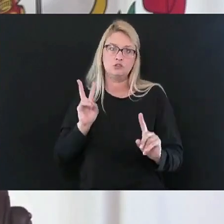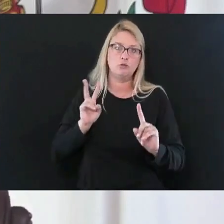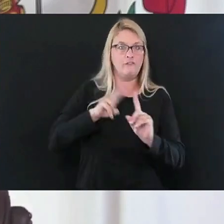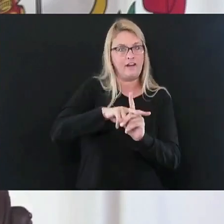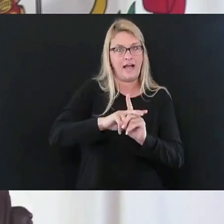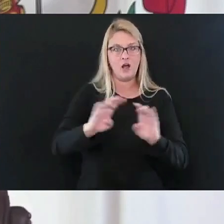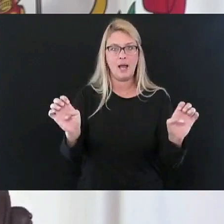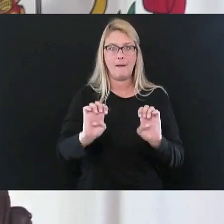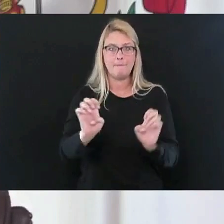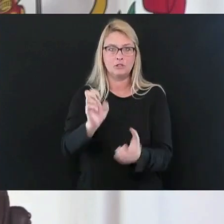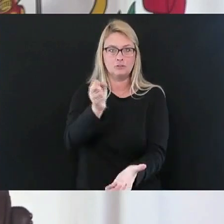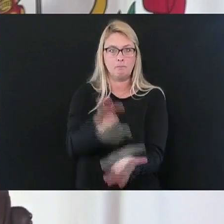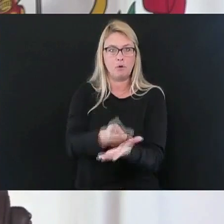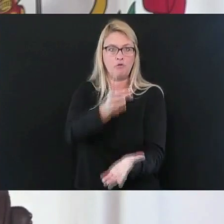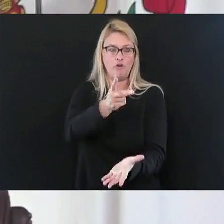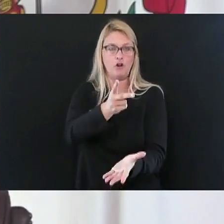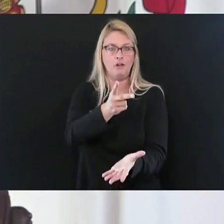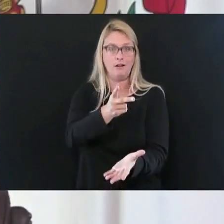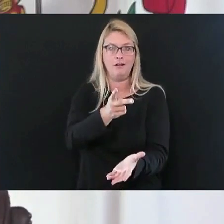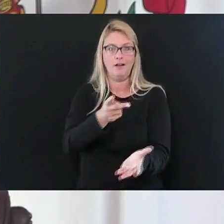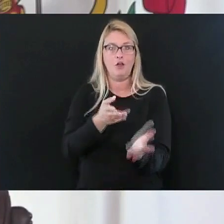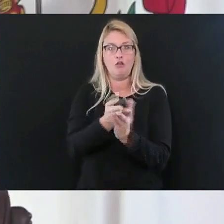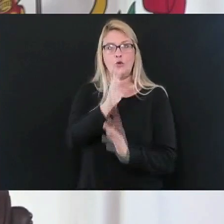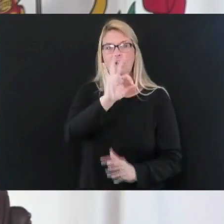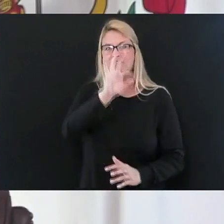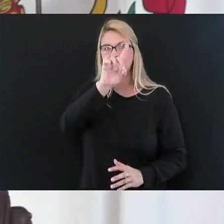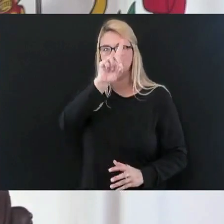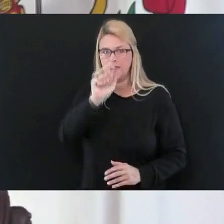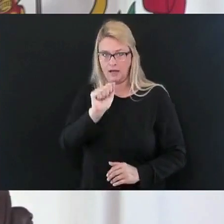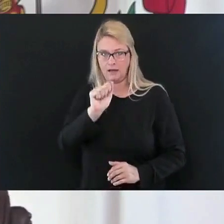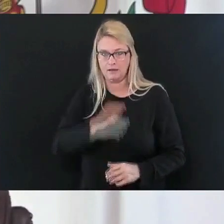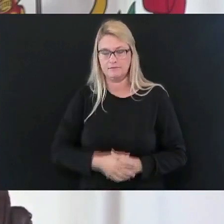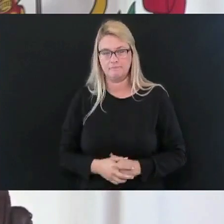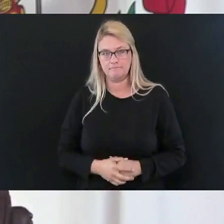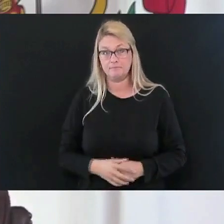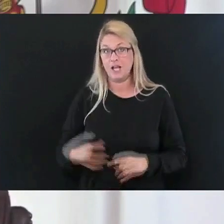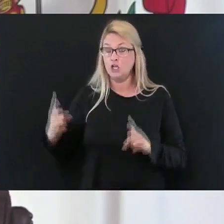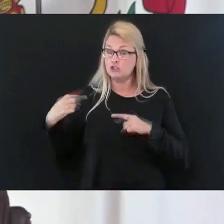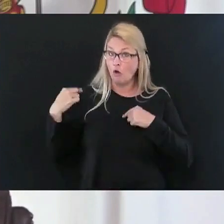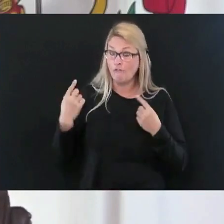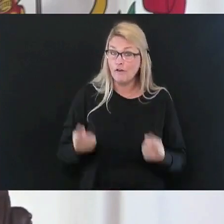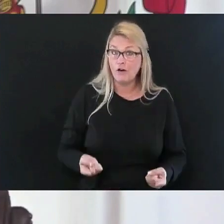emergency authorization shortly thereafter. So far,